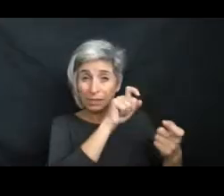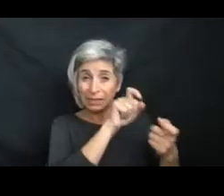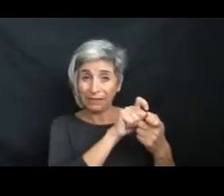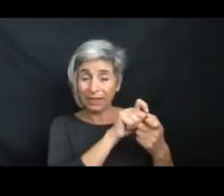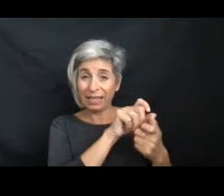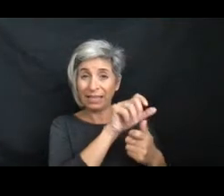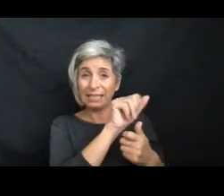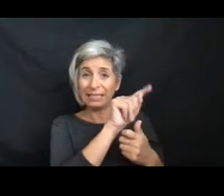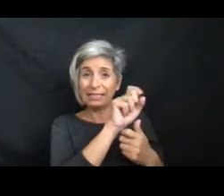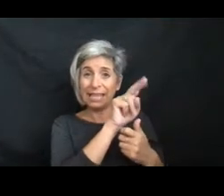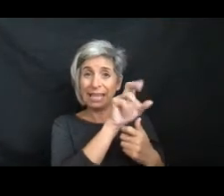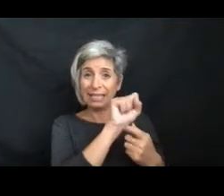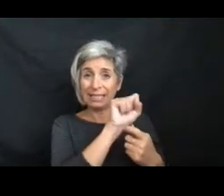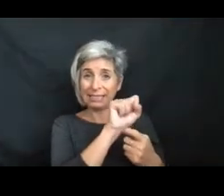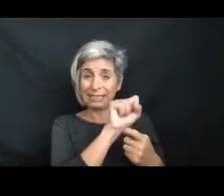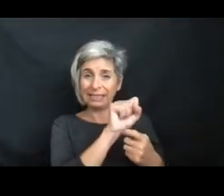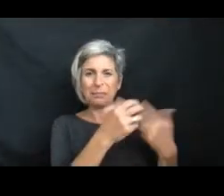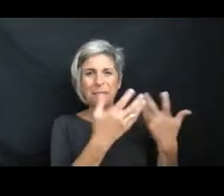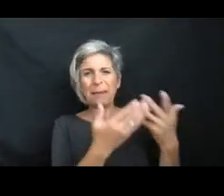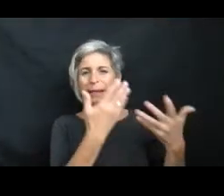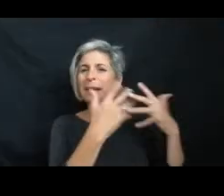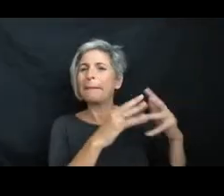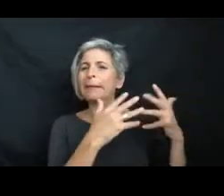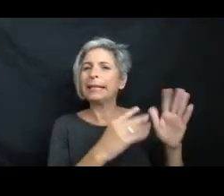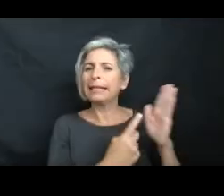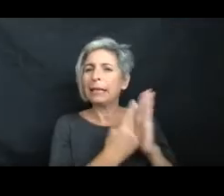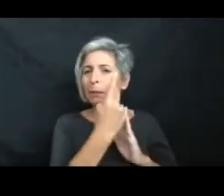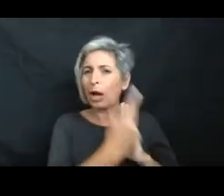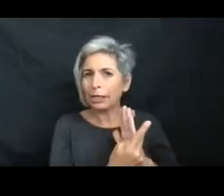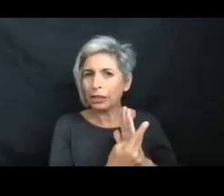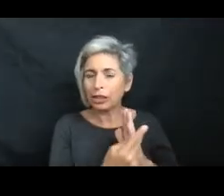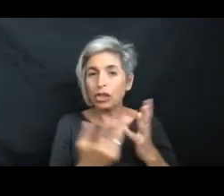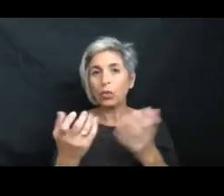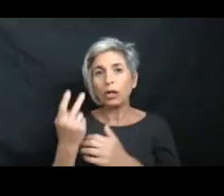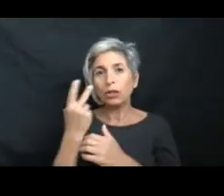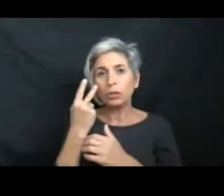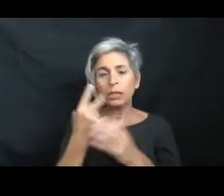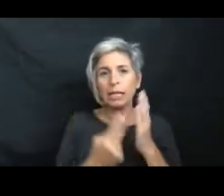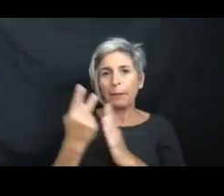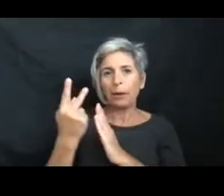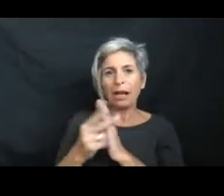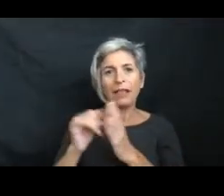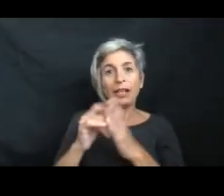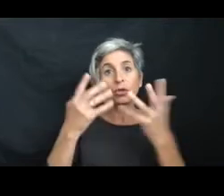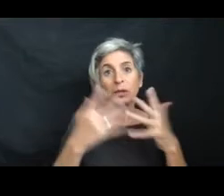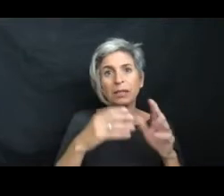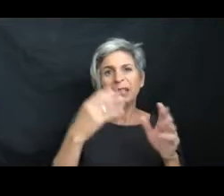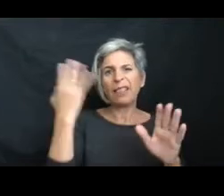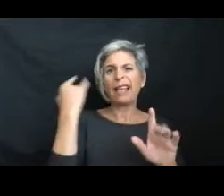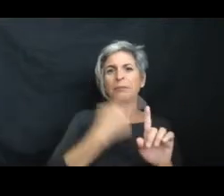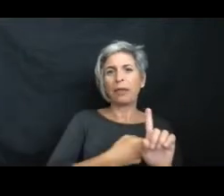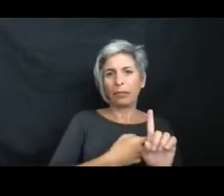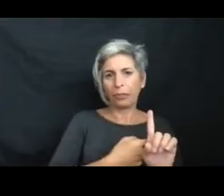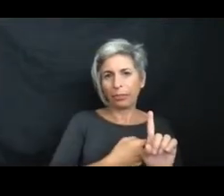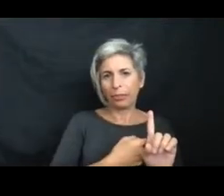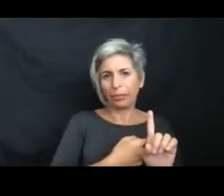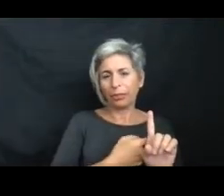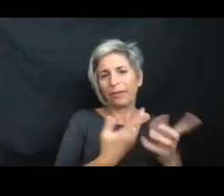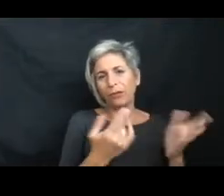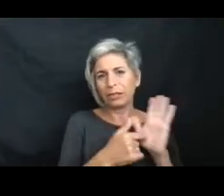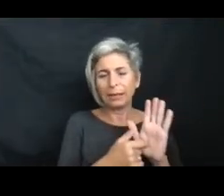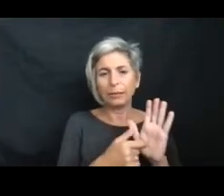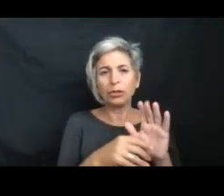as completed. You know, you wanted to look at a project that you completed last month, for example. And so